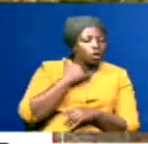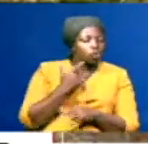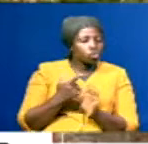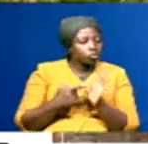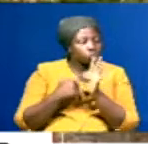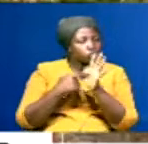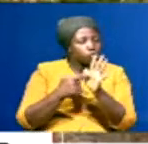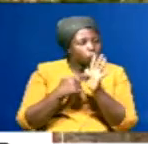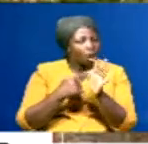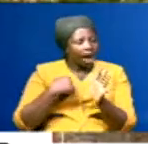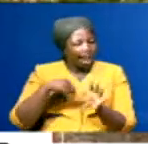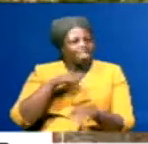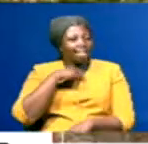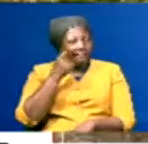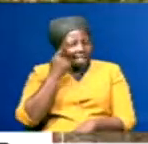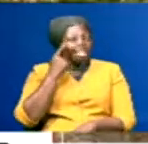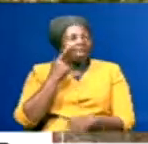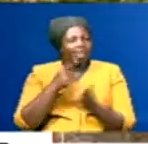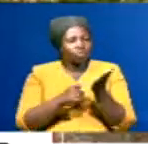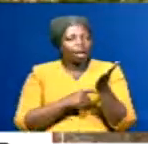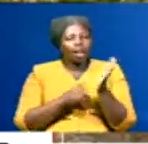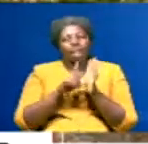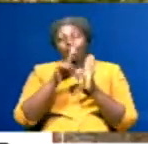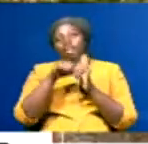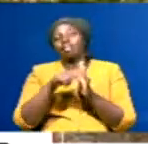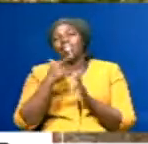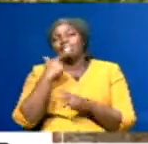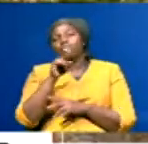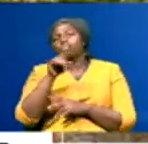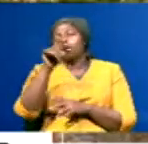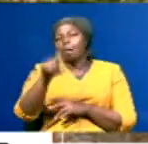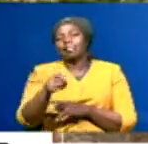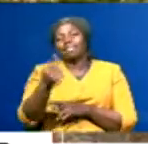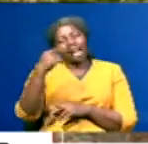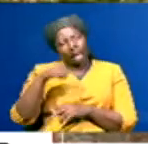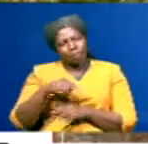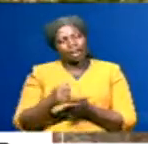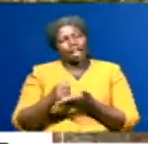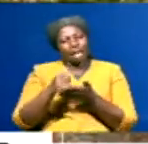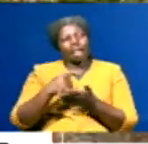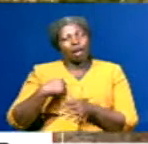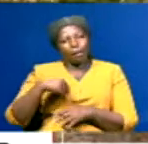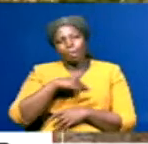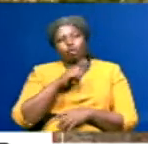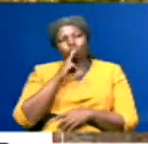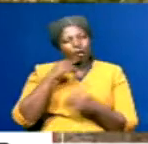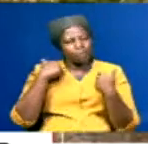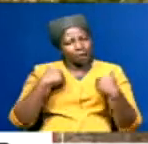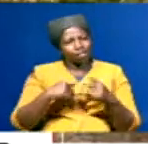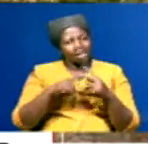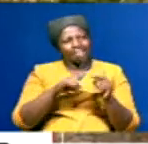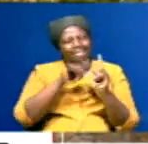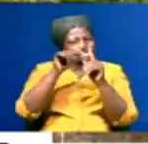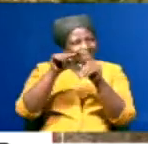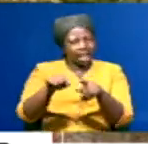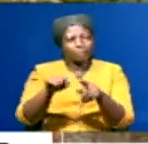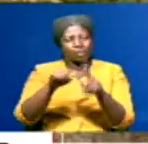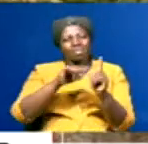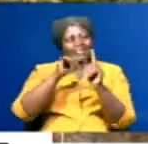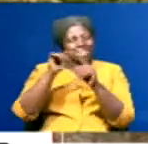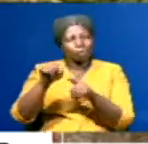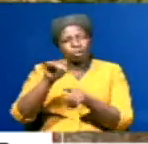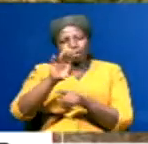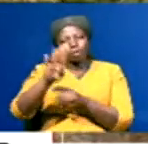Swahili we do. Later on, they said, you must come and help us. So I started going there every